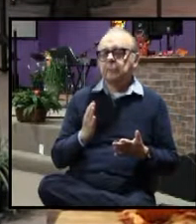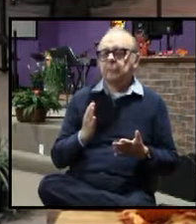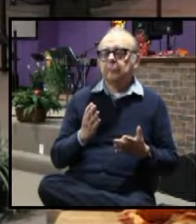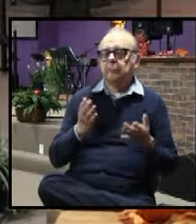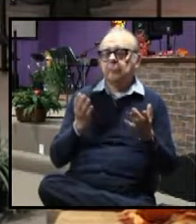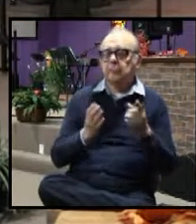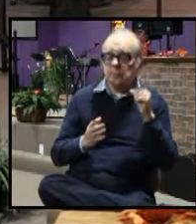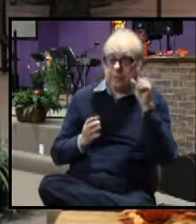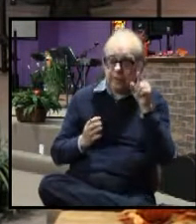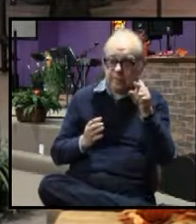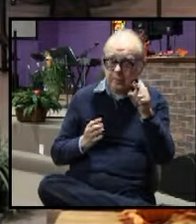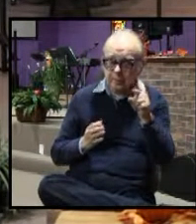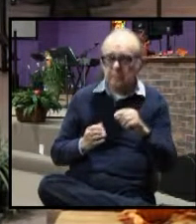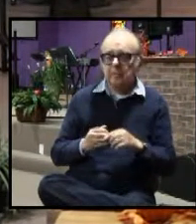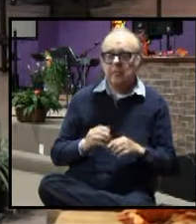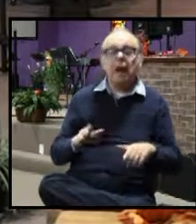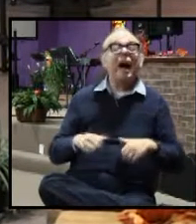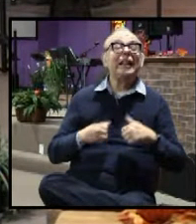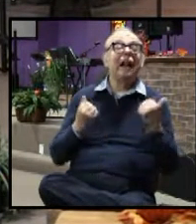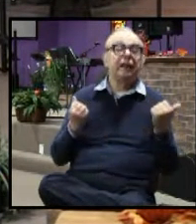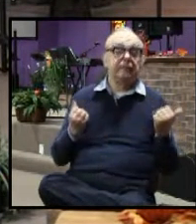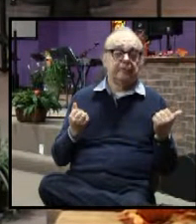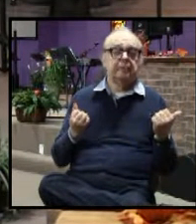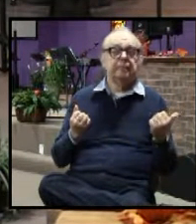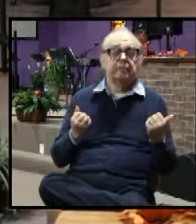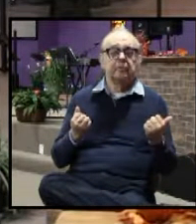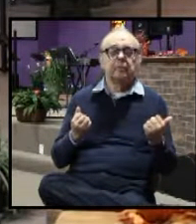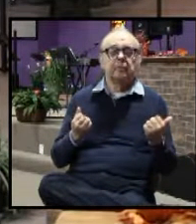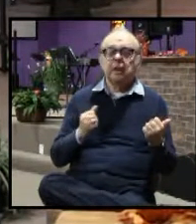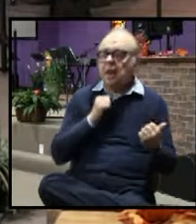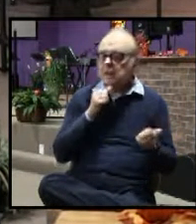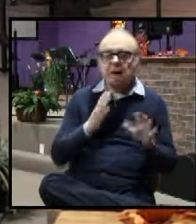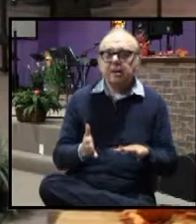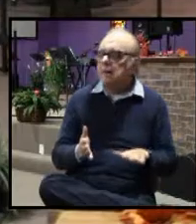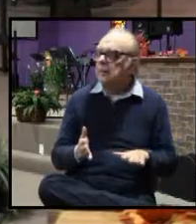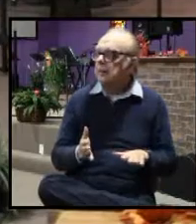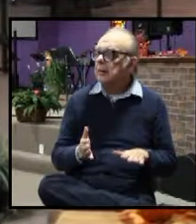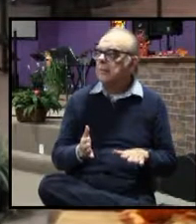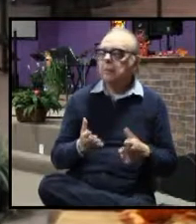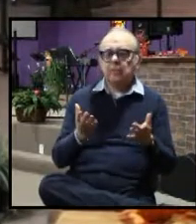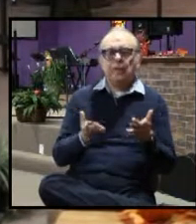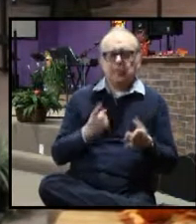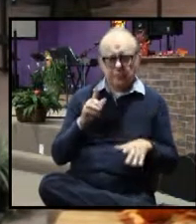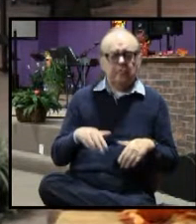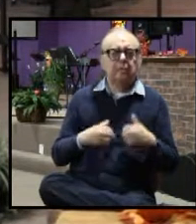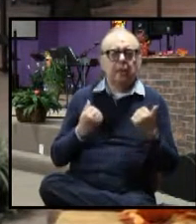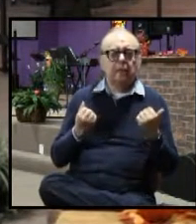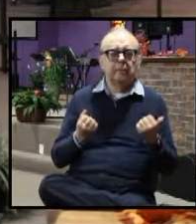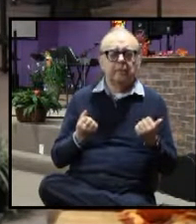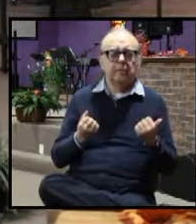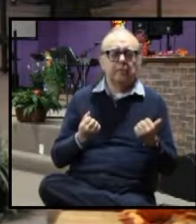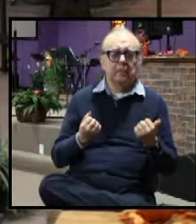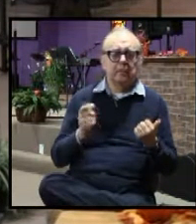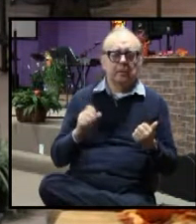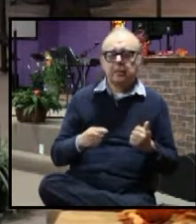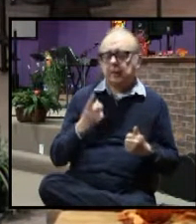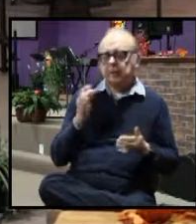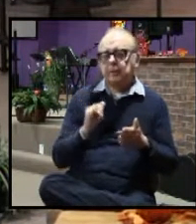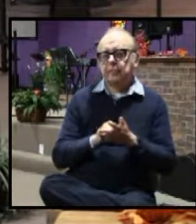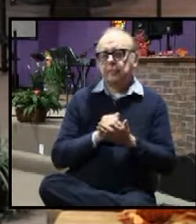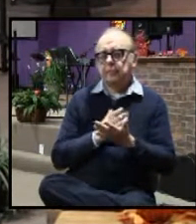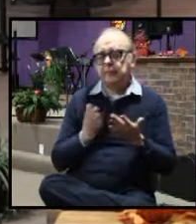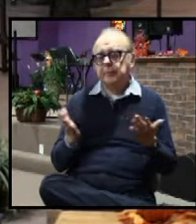God wanted you alive, not dead. He wants you alive. And so